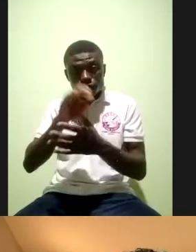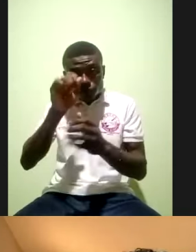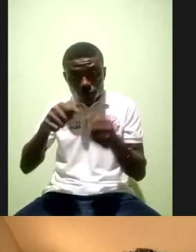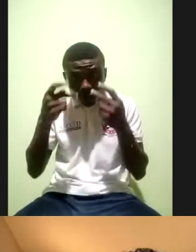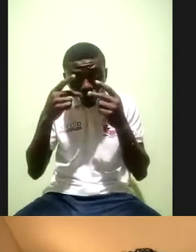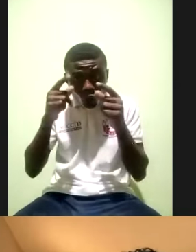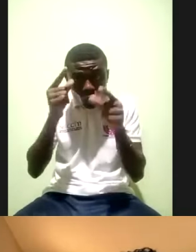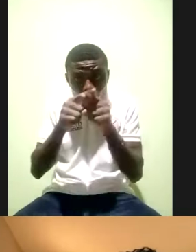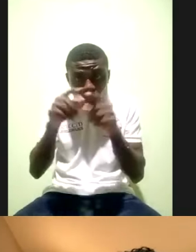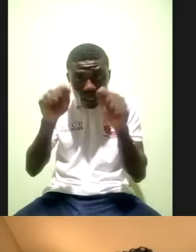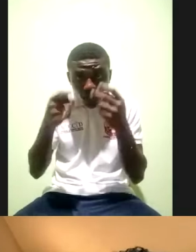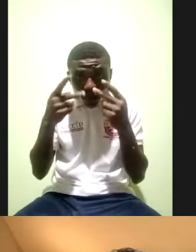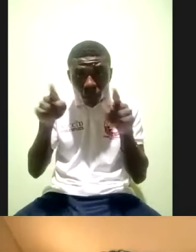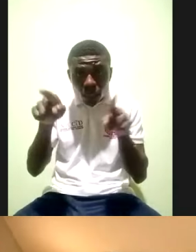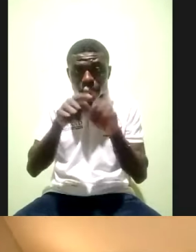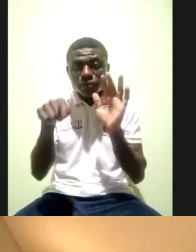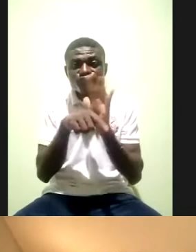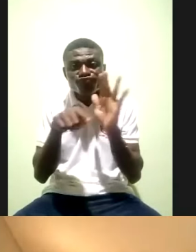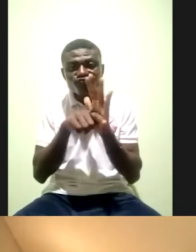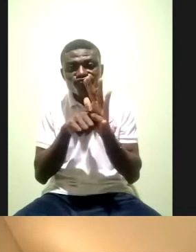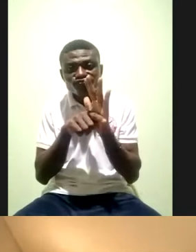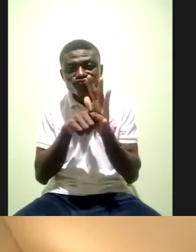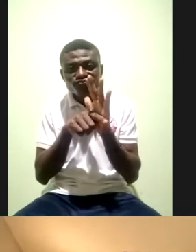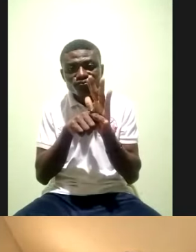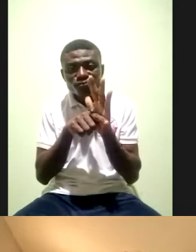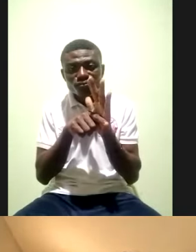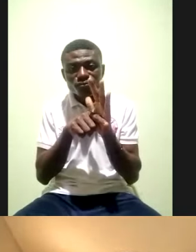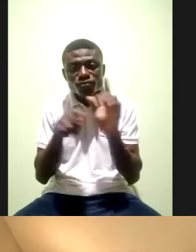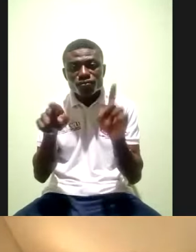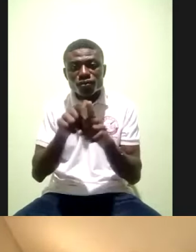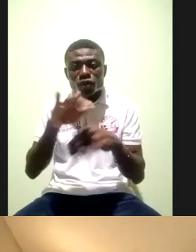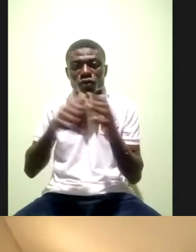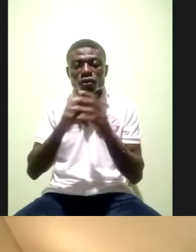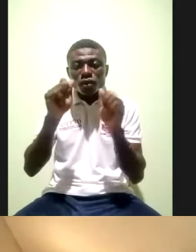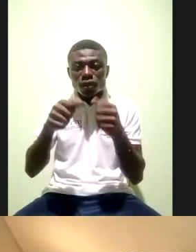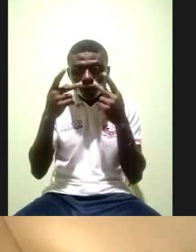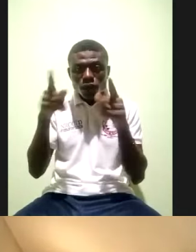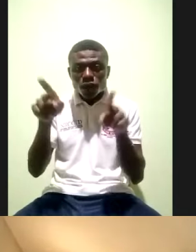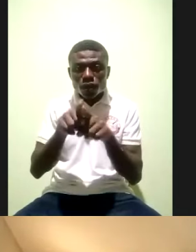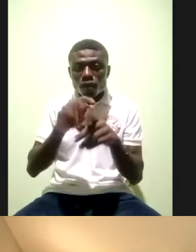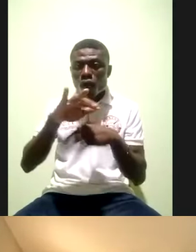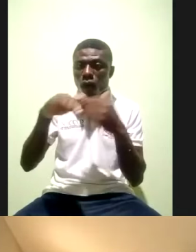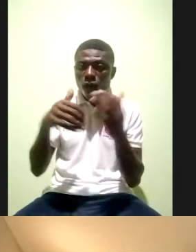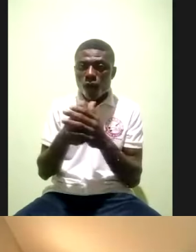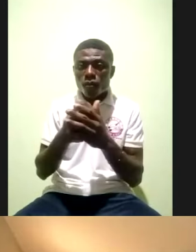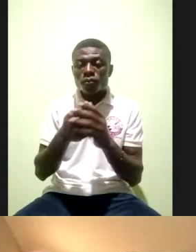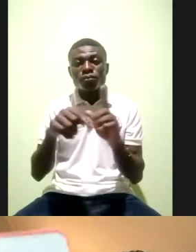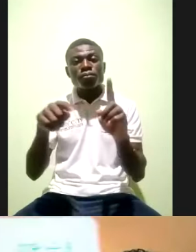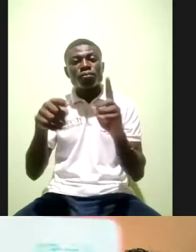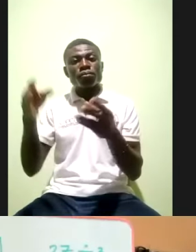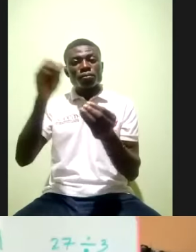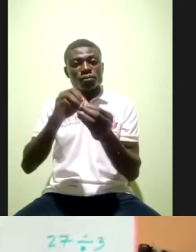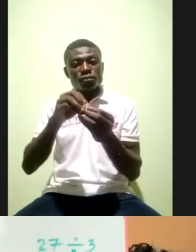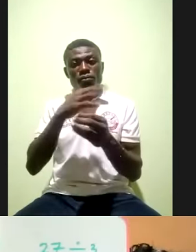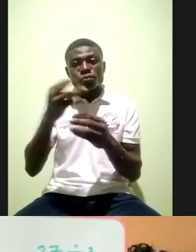a subtraction sign. The sign of equals to the sign of addition and multiplication, these